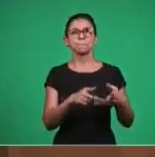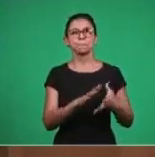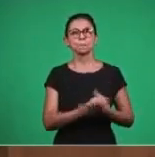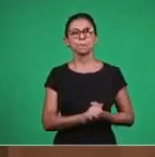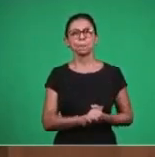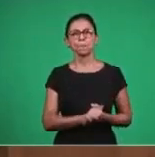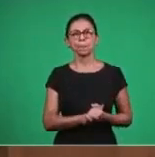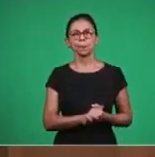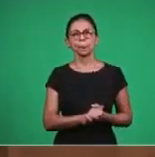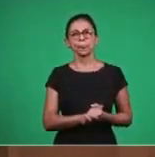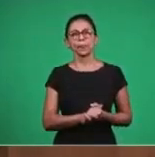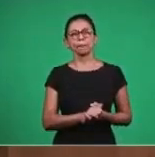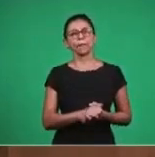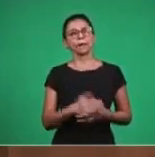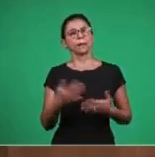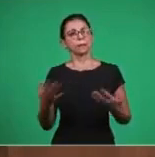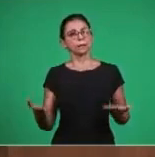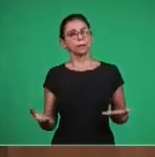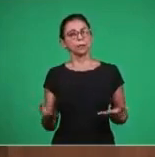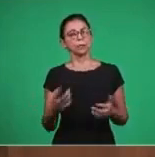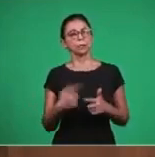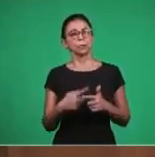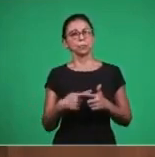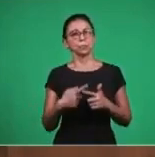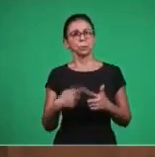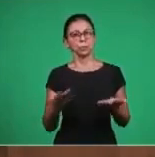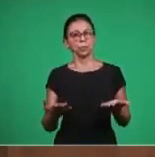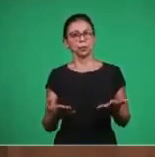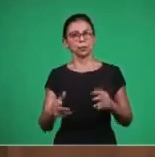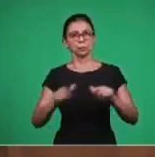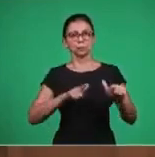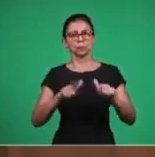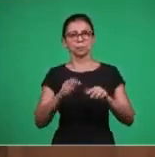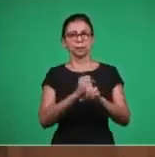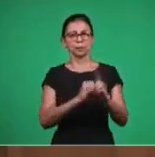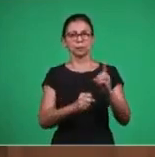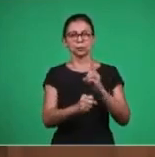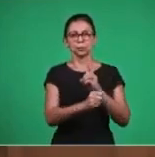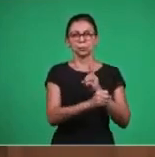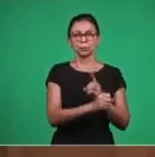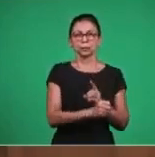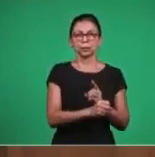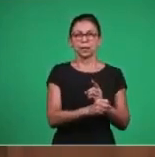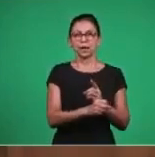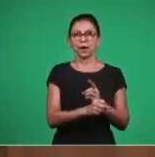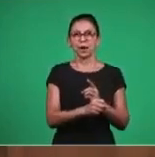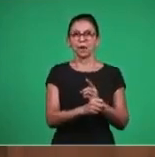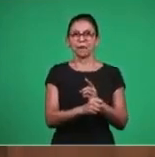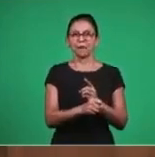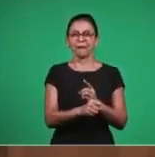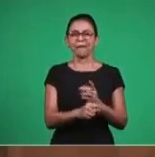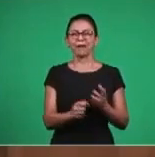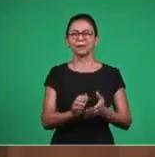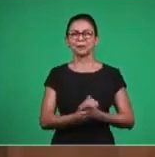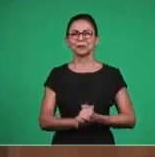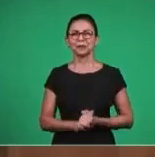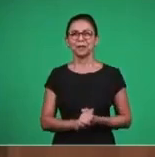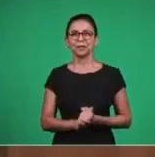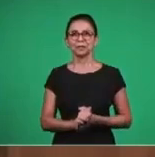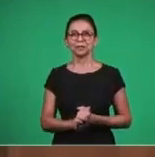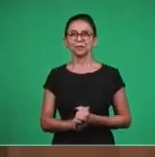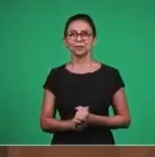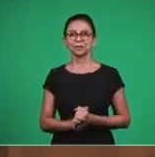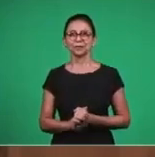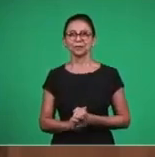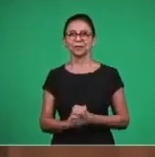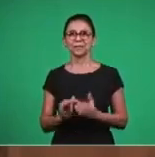yoke of oxen. So they also the message, they deviate from eternity and go and they give this message to